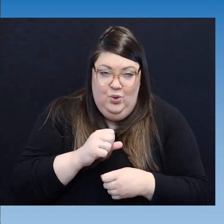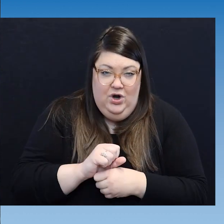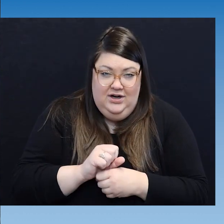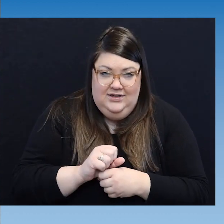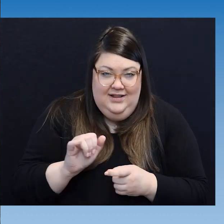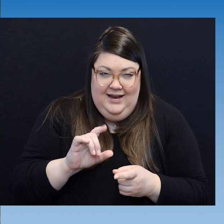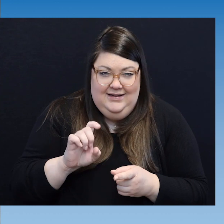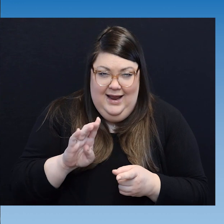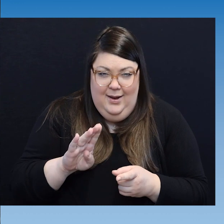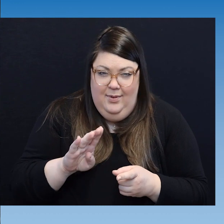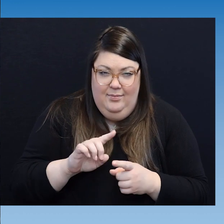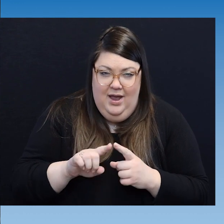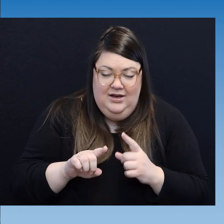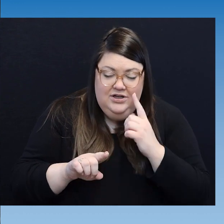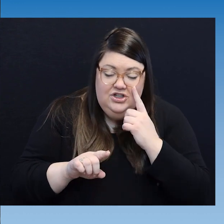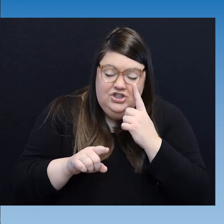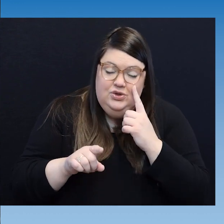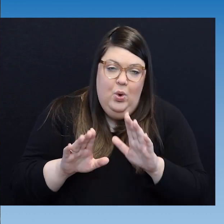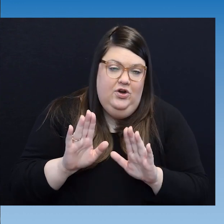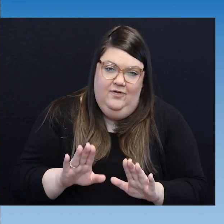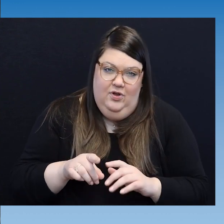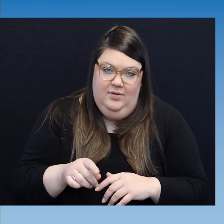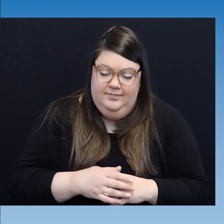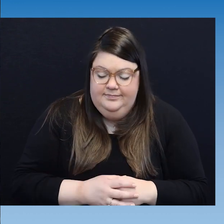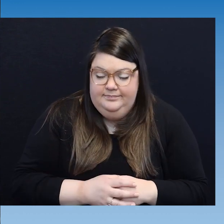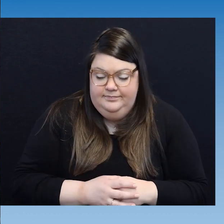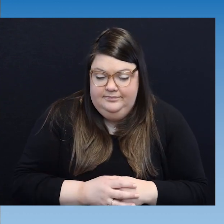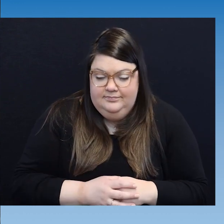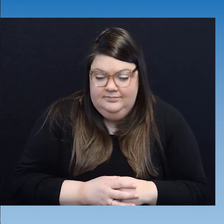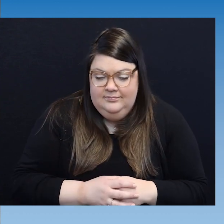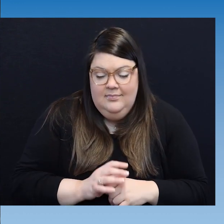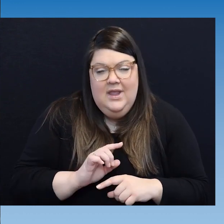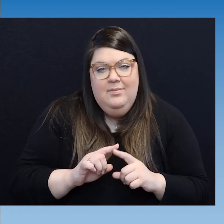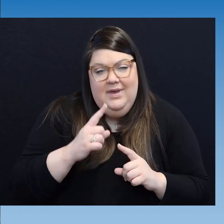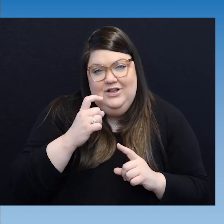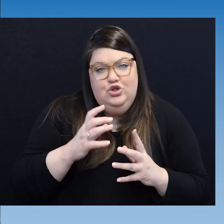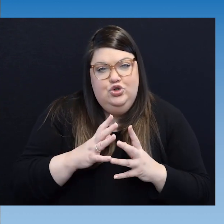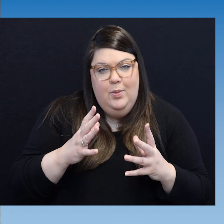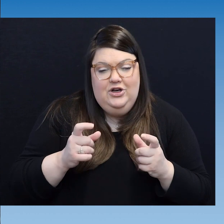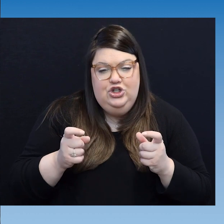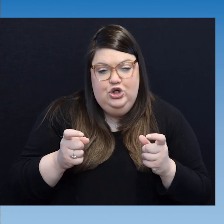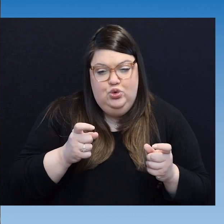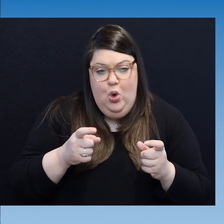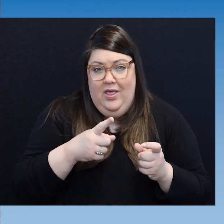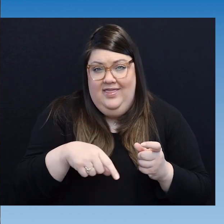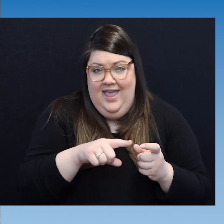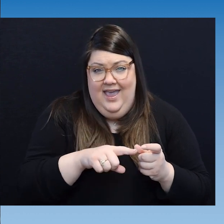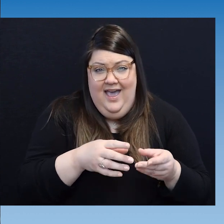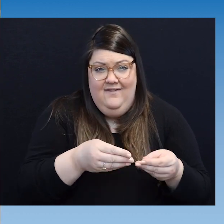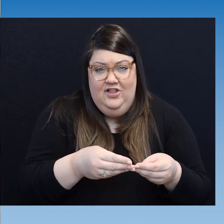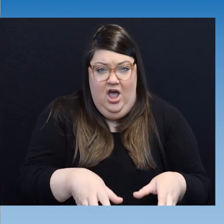with Deb, but how wonderful she is with this, because there is so much control that they have